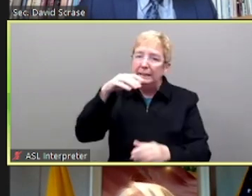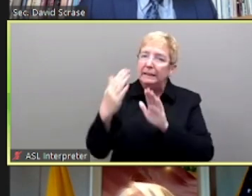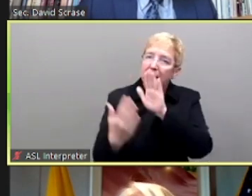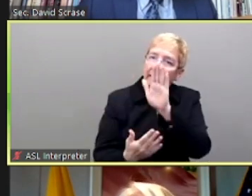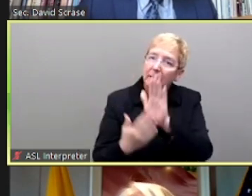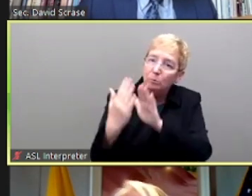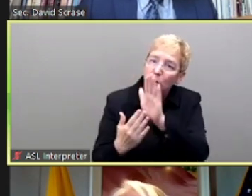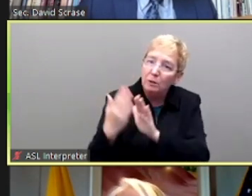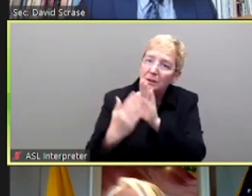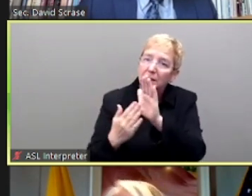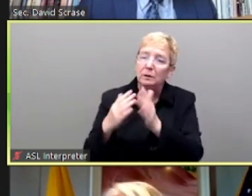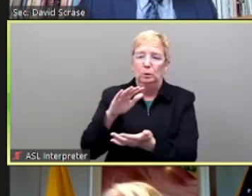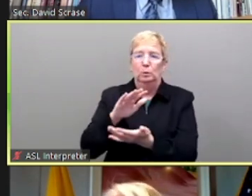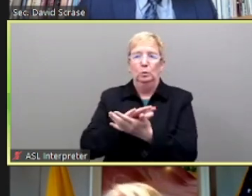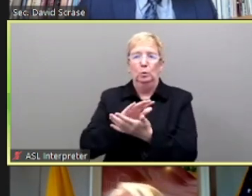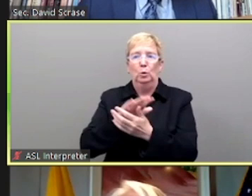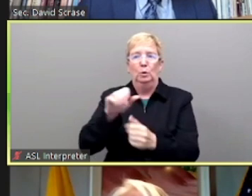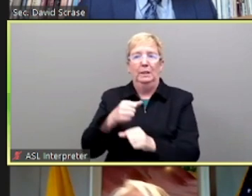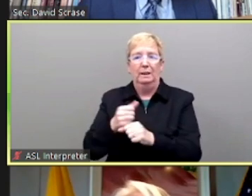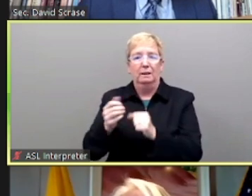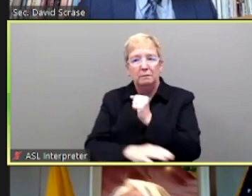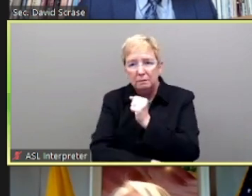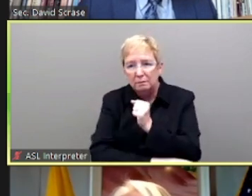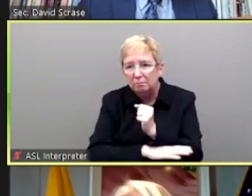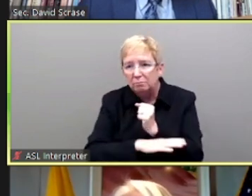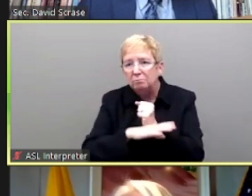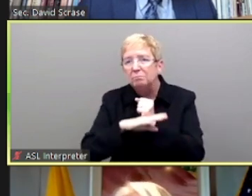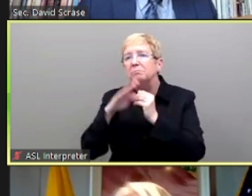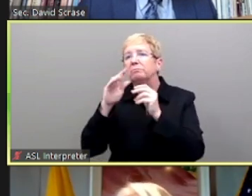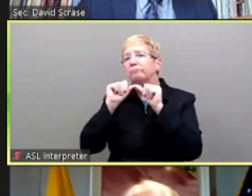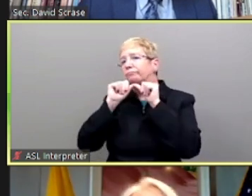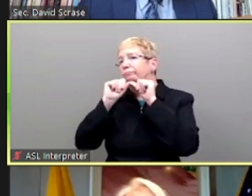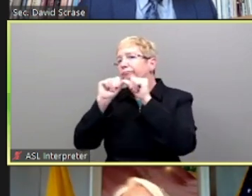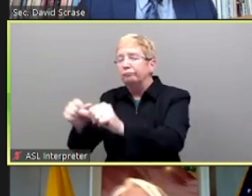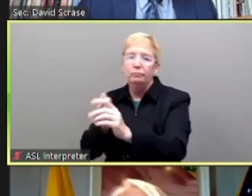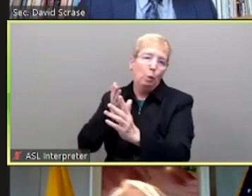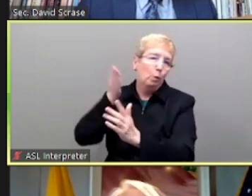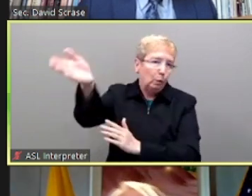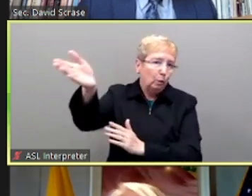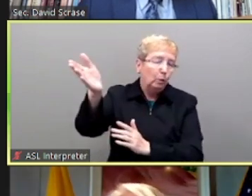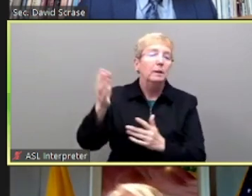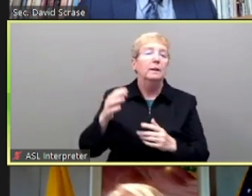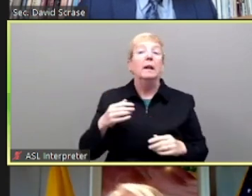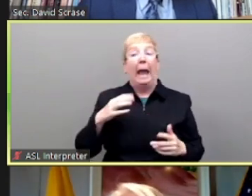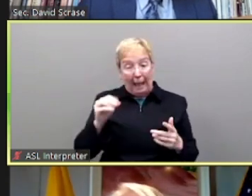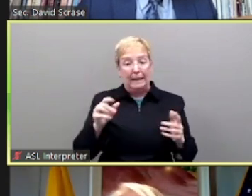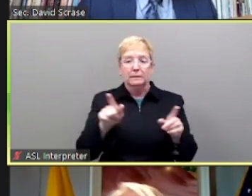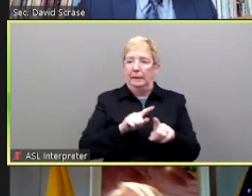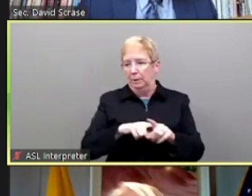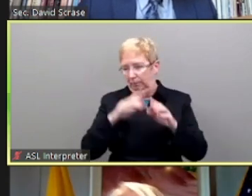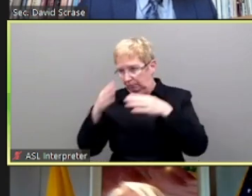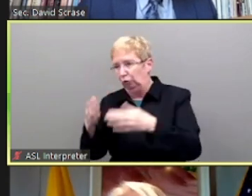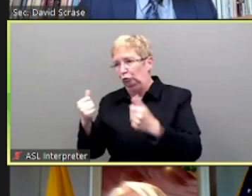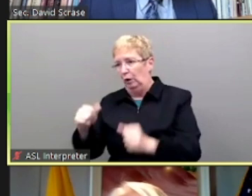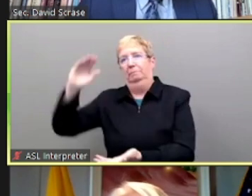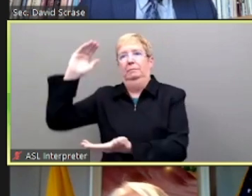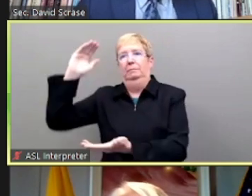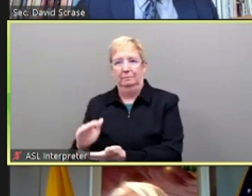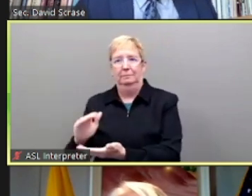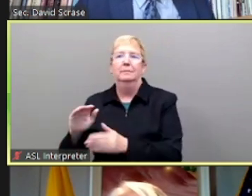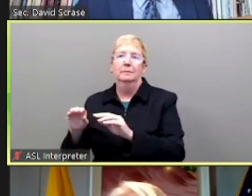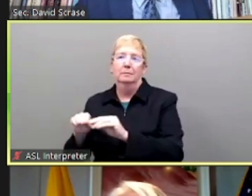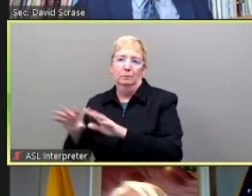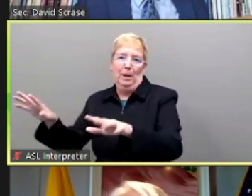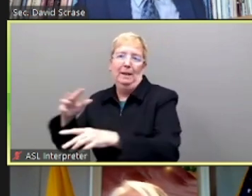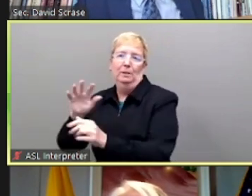in-person school year, even with our efforts to stop the spread of COVID-19.